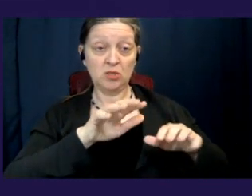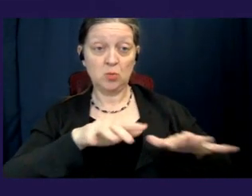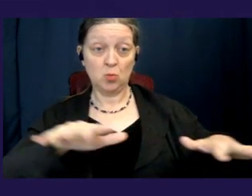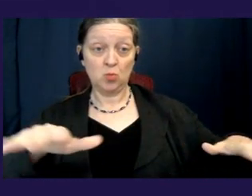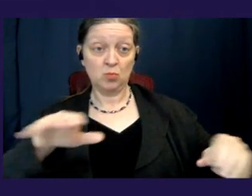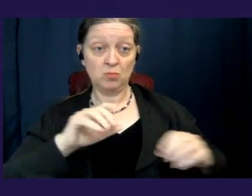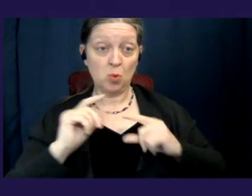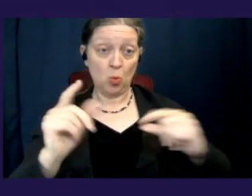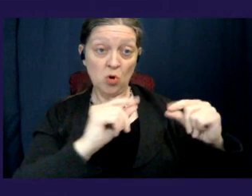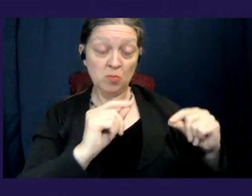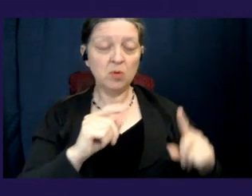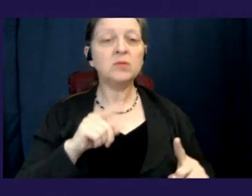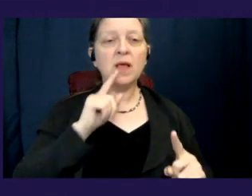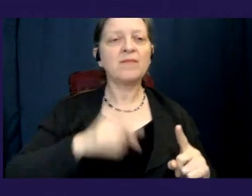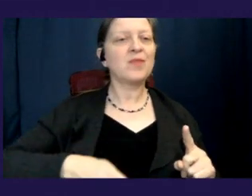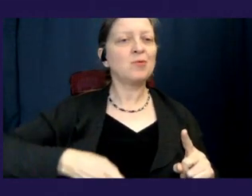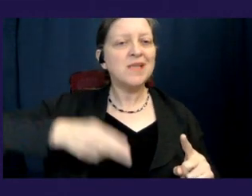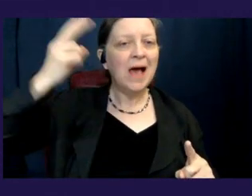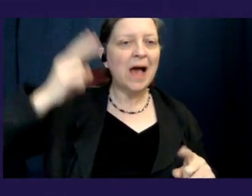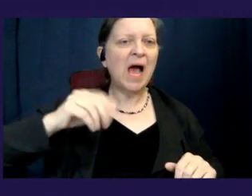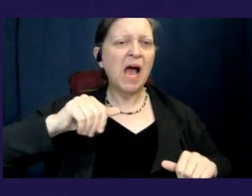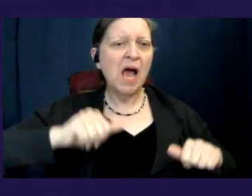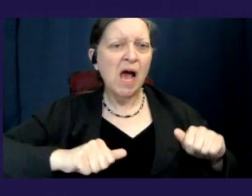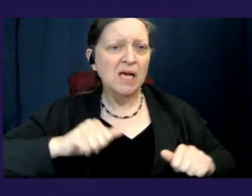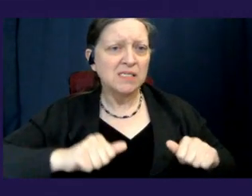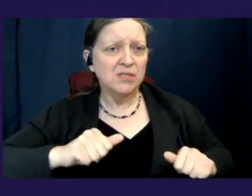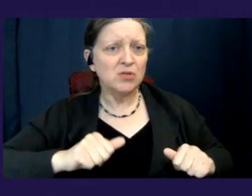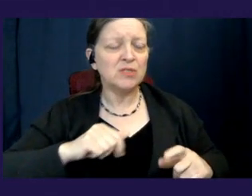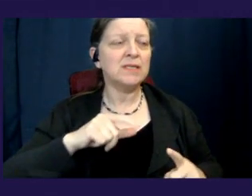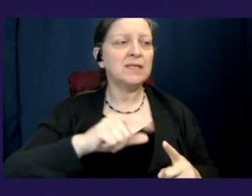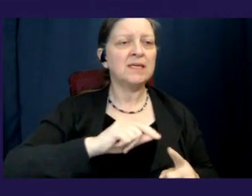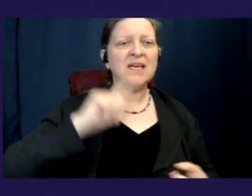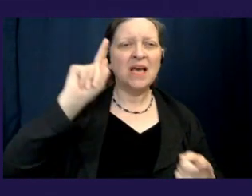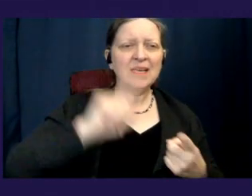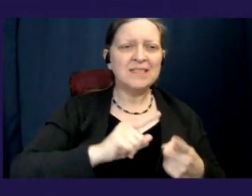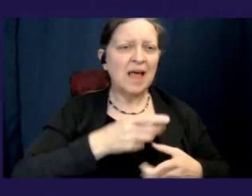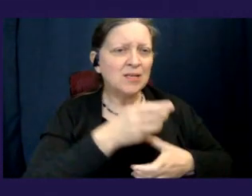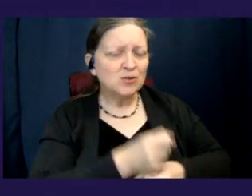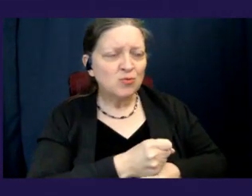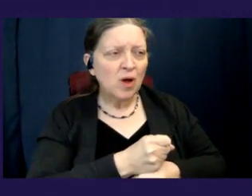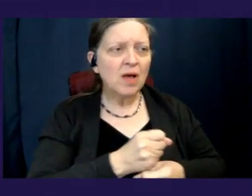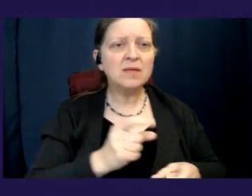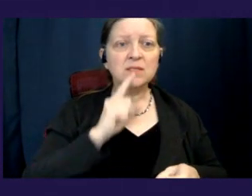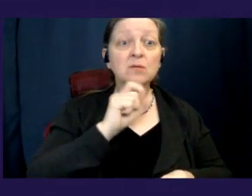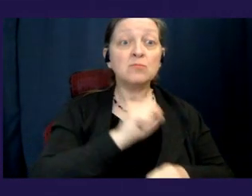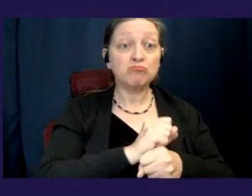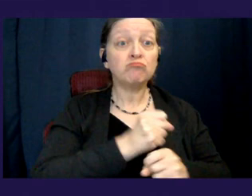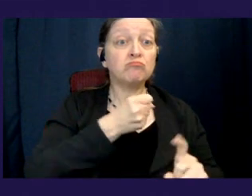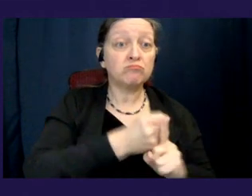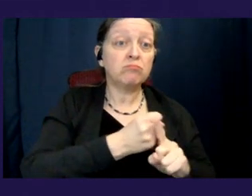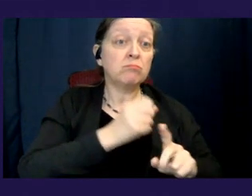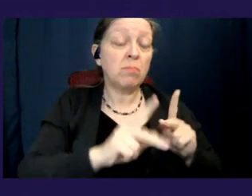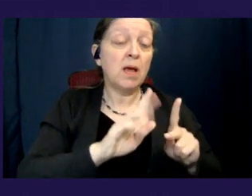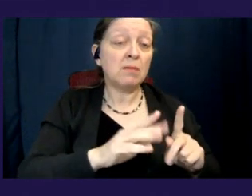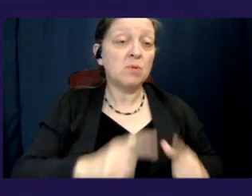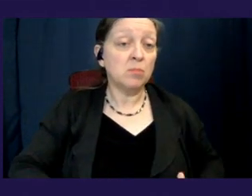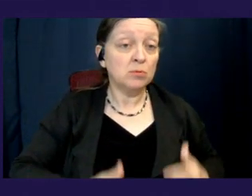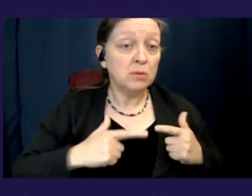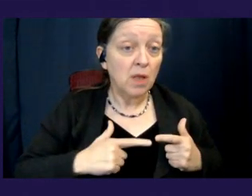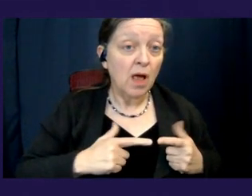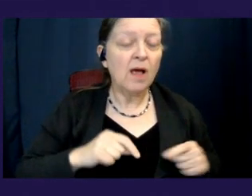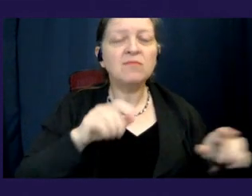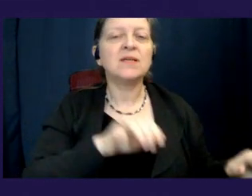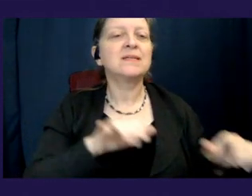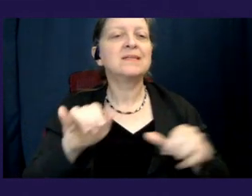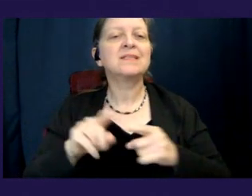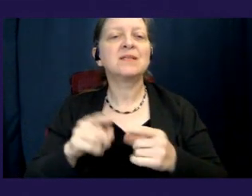sort of diminished trust, real impact on the people's lives there that were being affected. Similar to some events that had